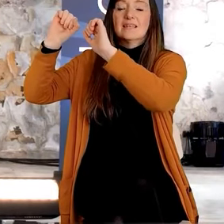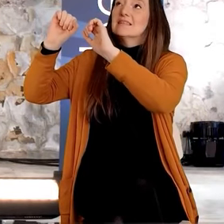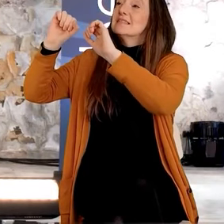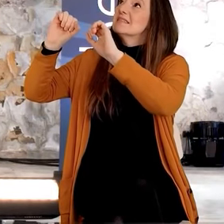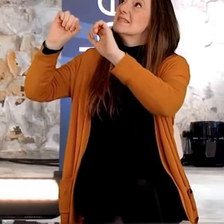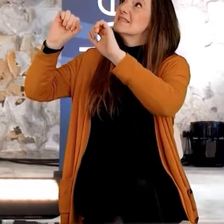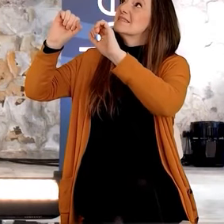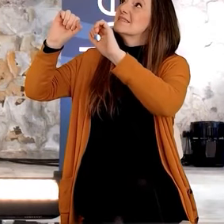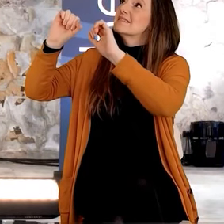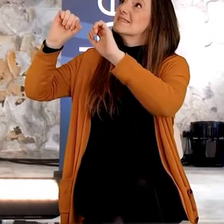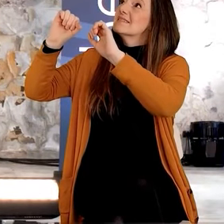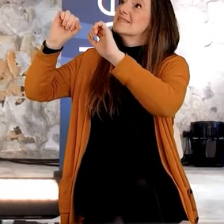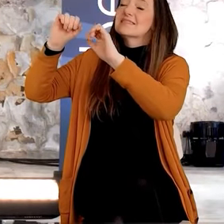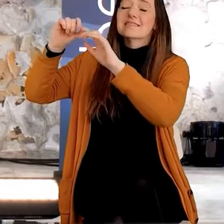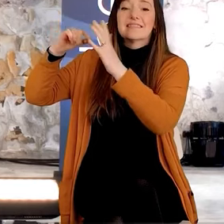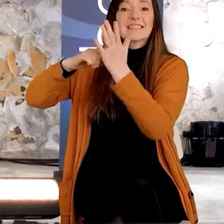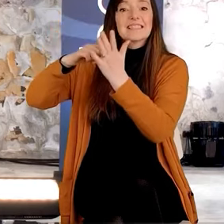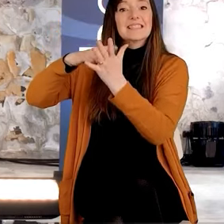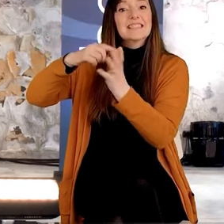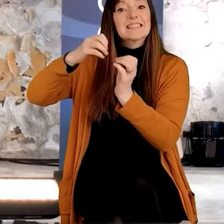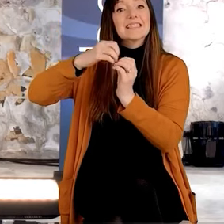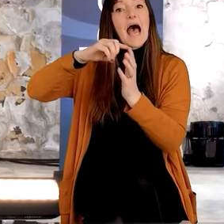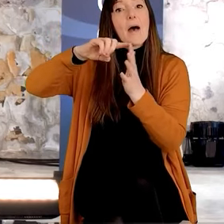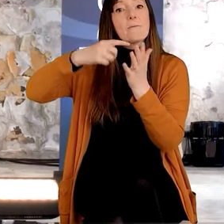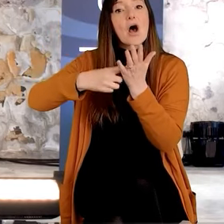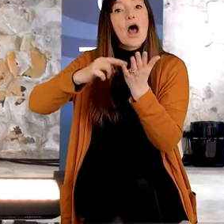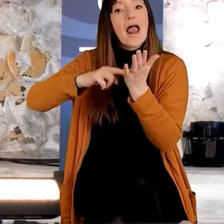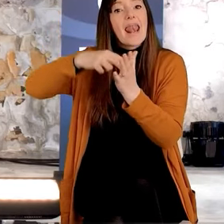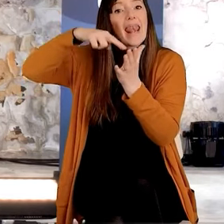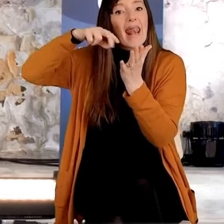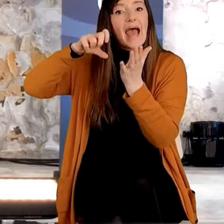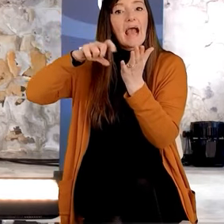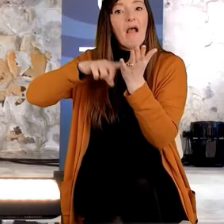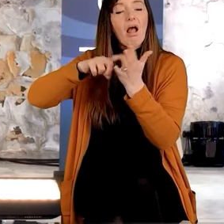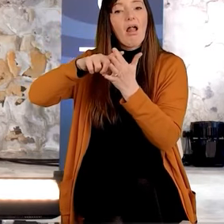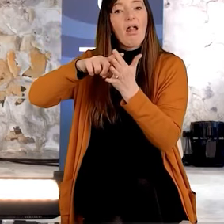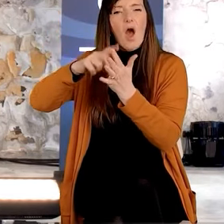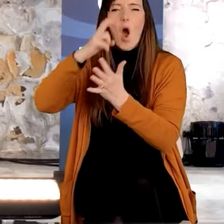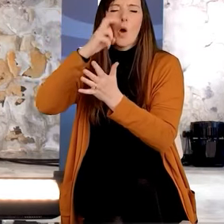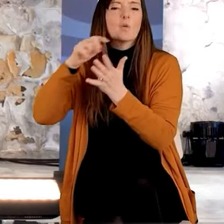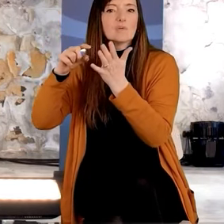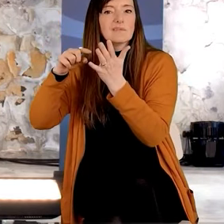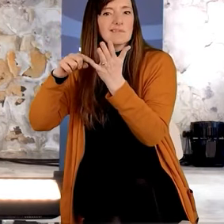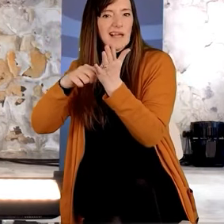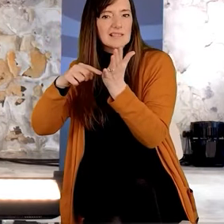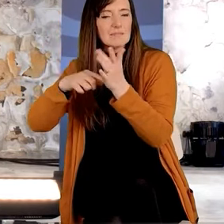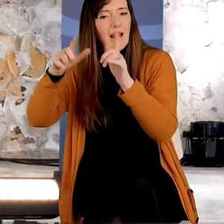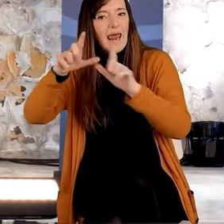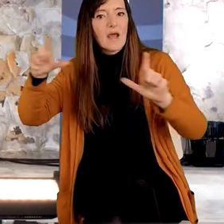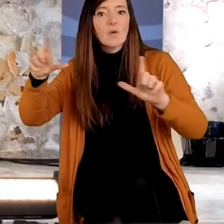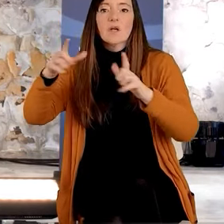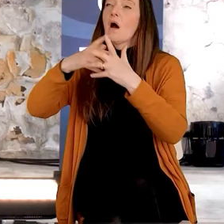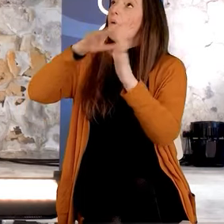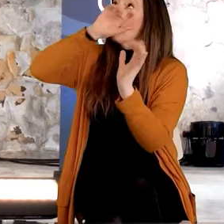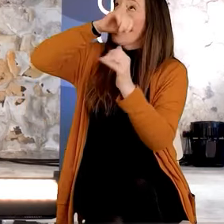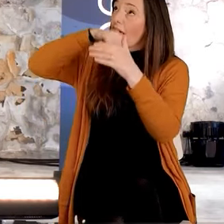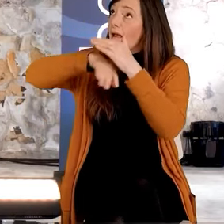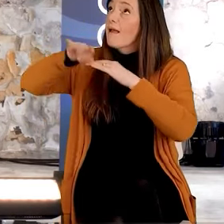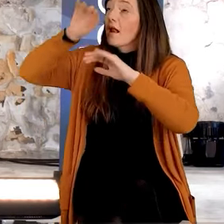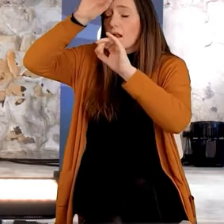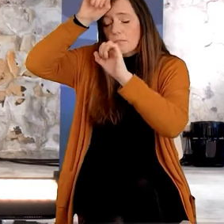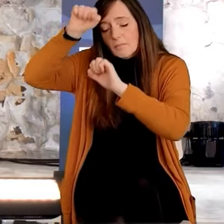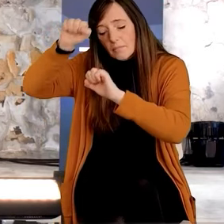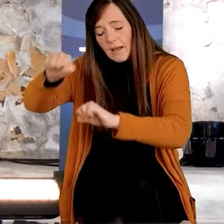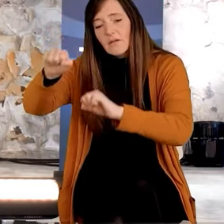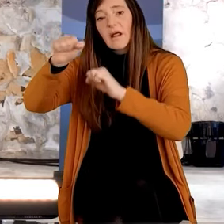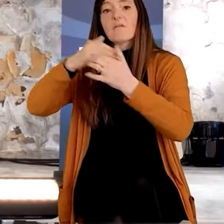temple, the tabernacle, the place where God dwelt in Old Testament language. I'm going to bow down there in the fear of you, in reverent